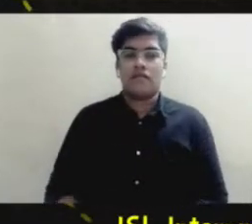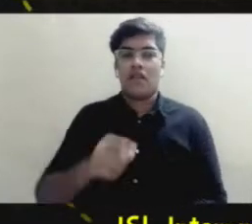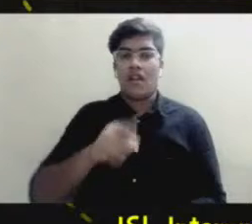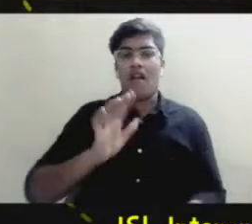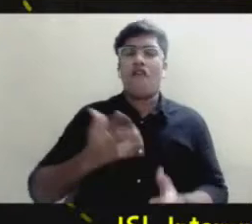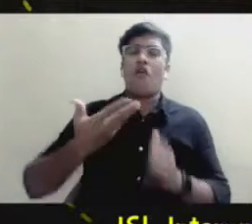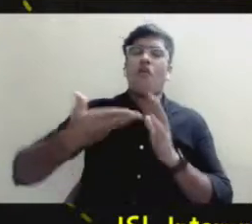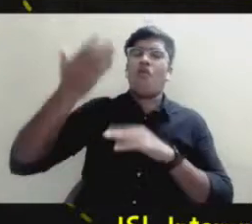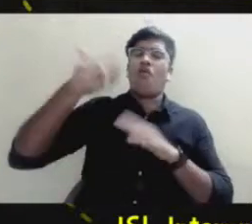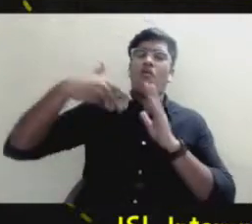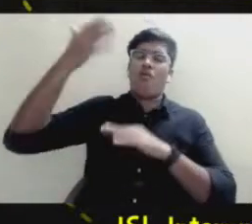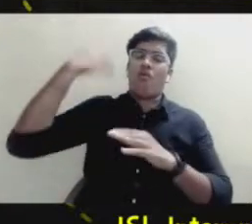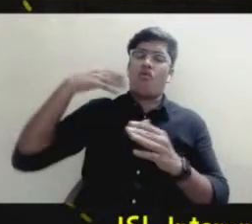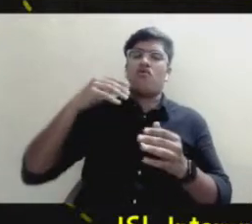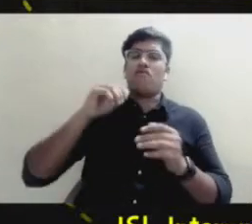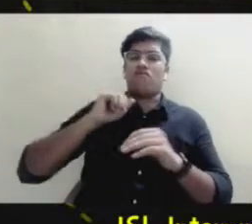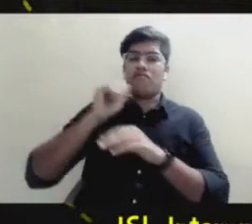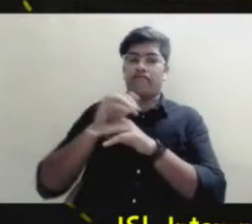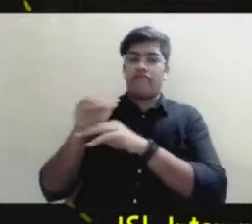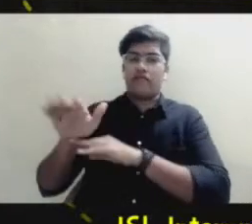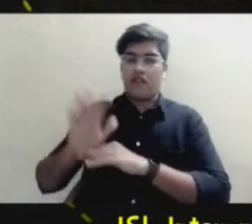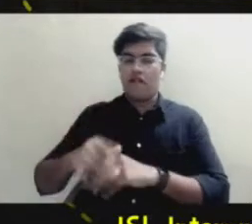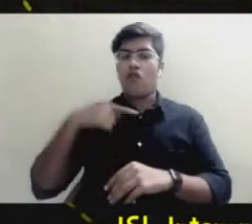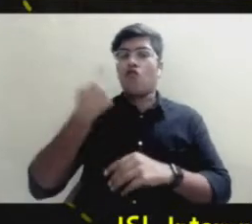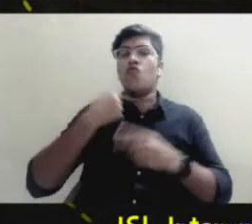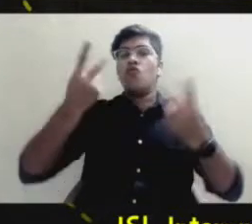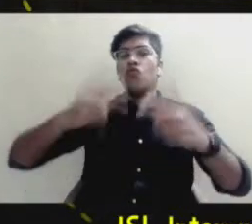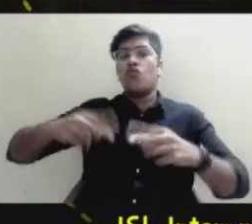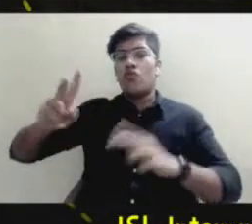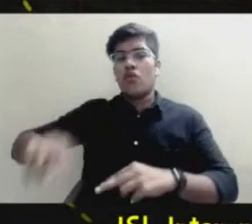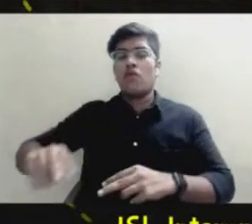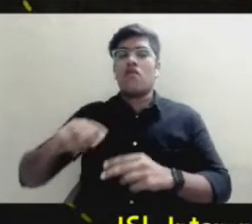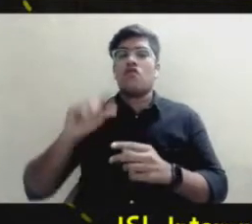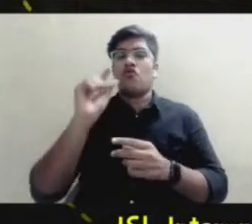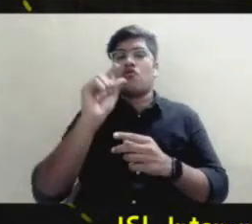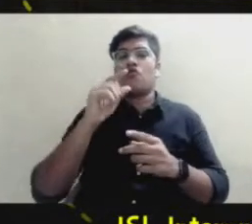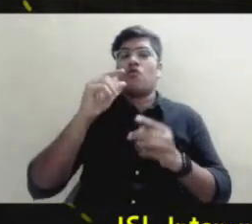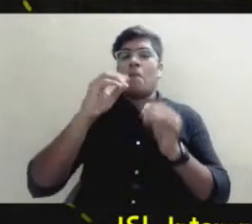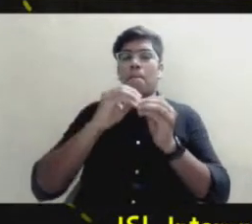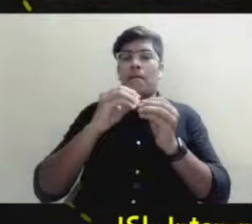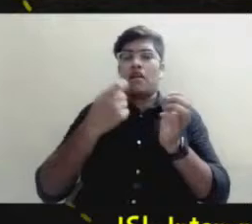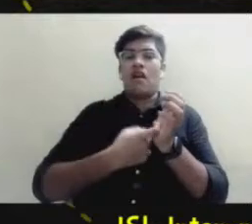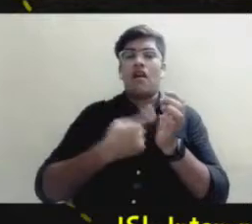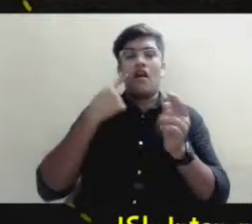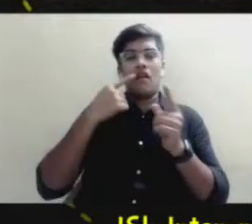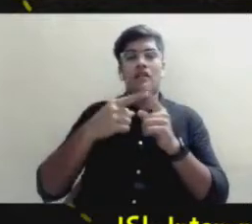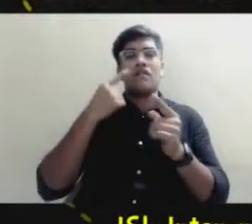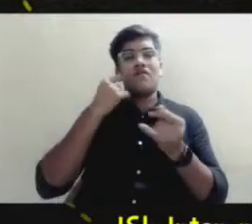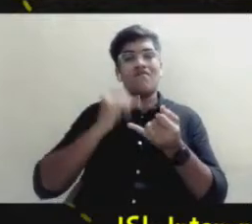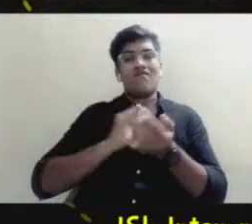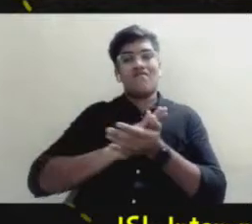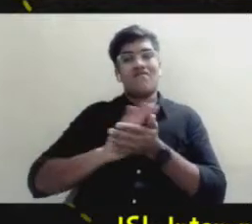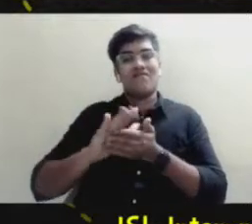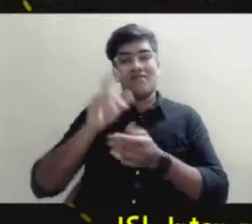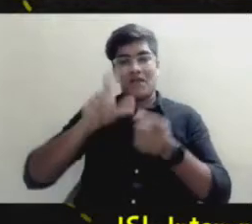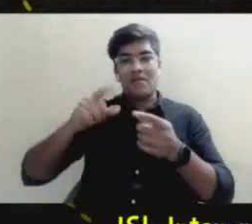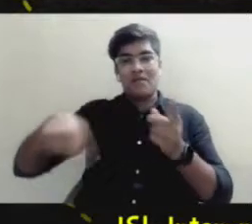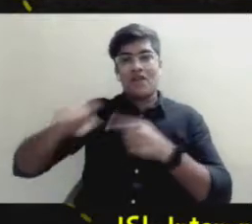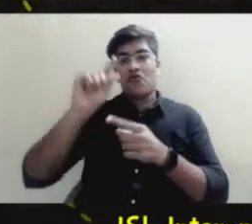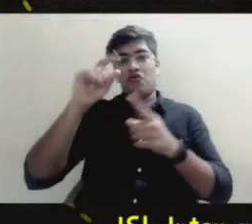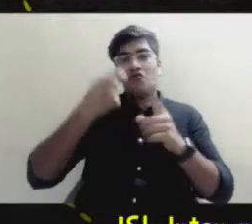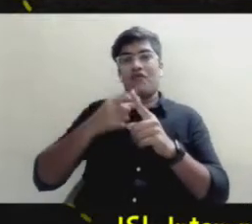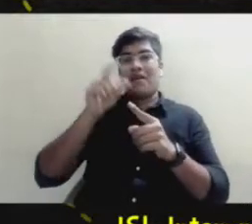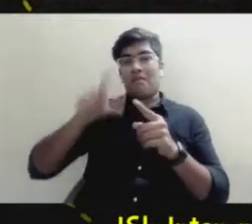been translated by the British, which often did not translate the more erotic parts because they just felt like regular people